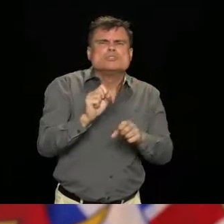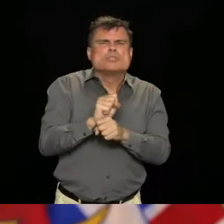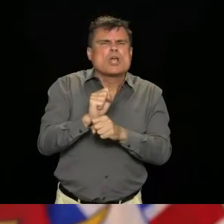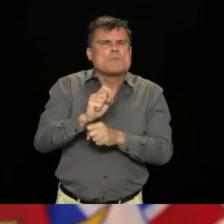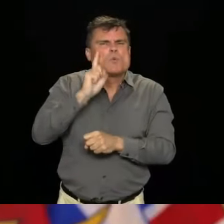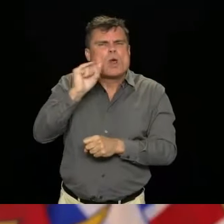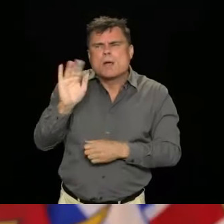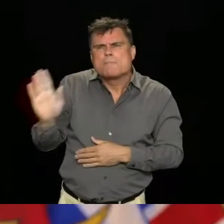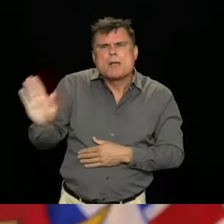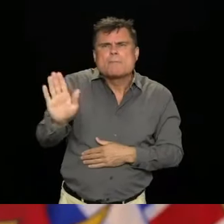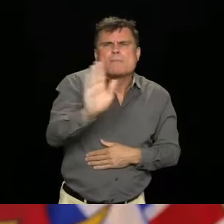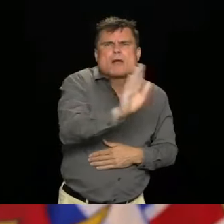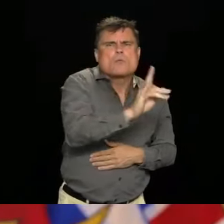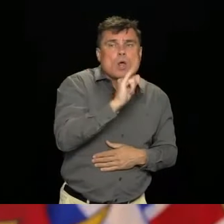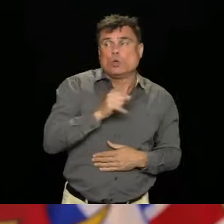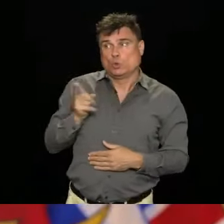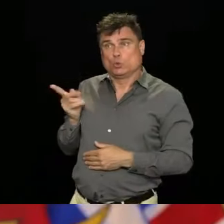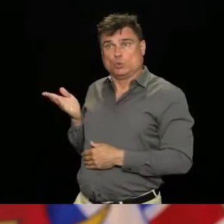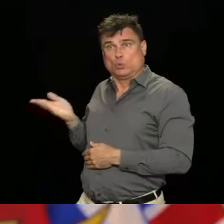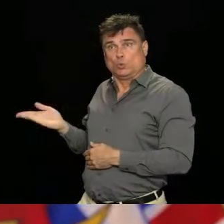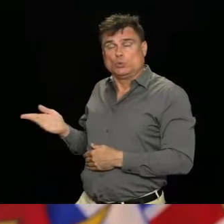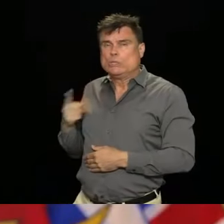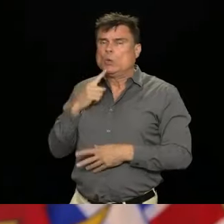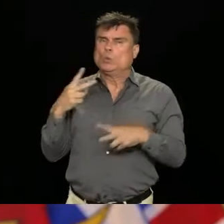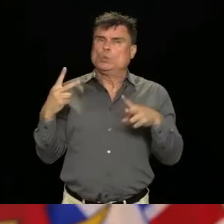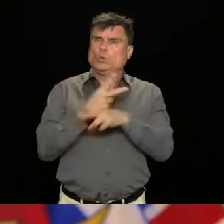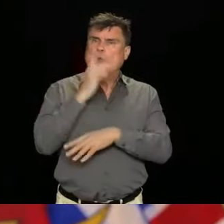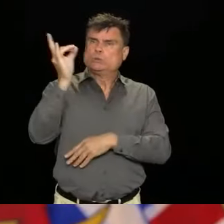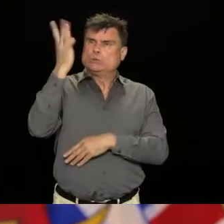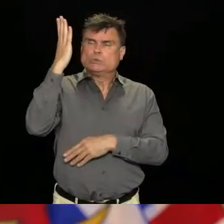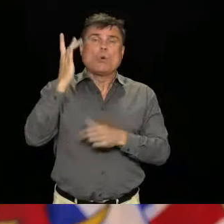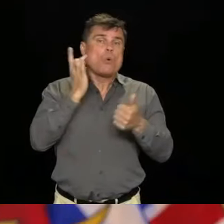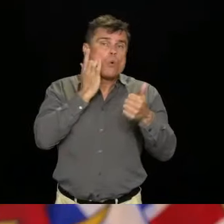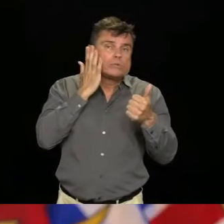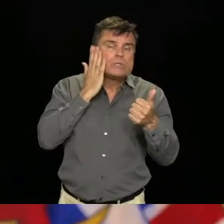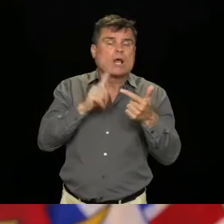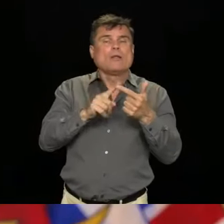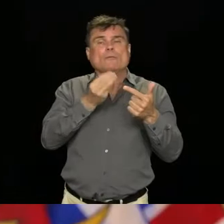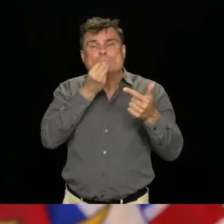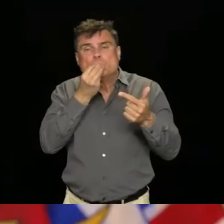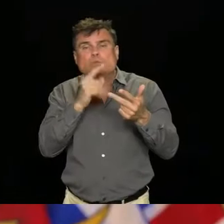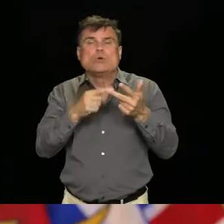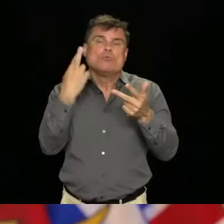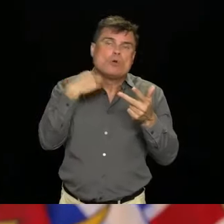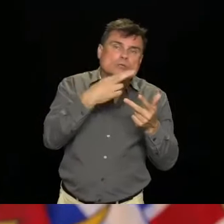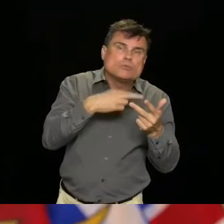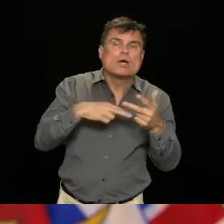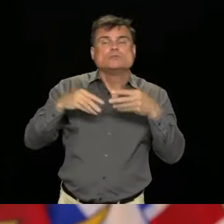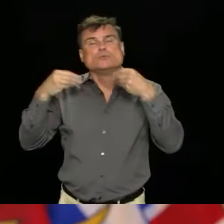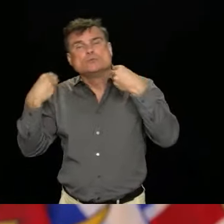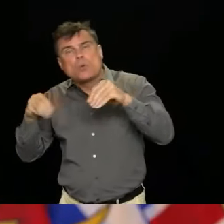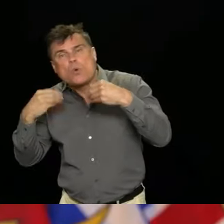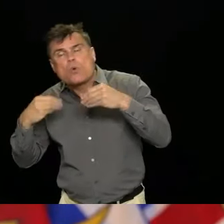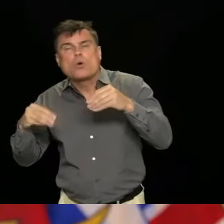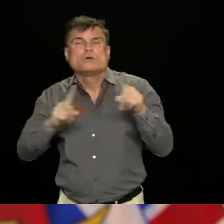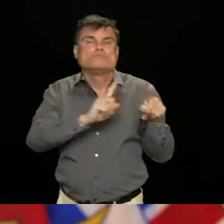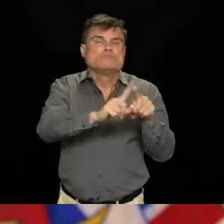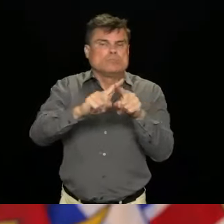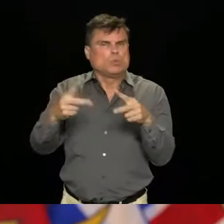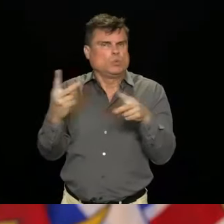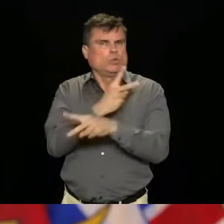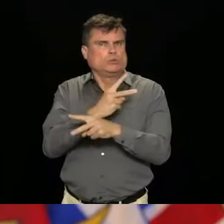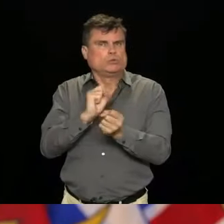a combination of food services, retail, trade, not necessarily what you guys used to call big